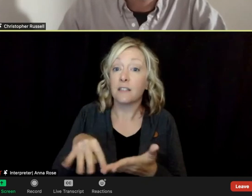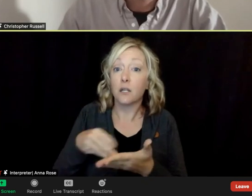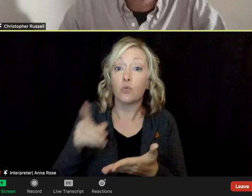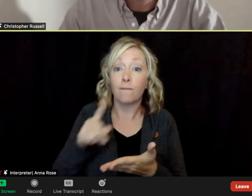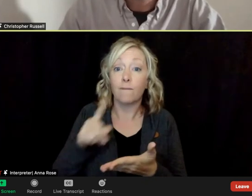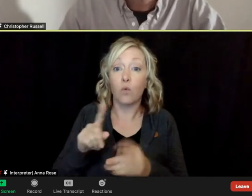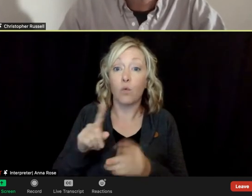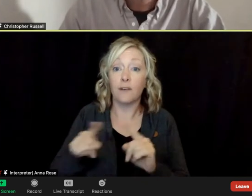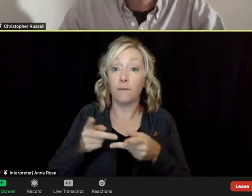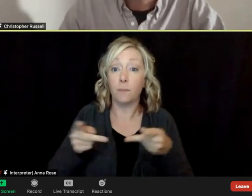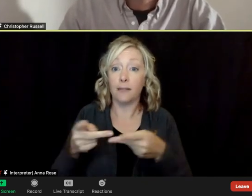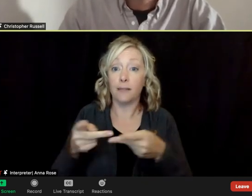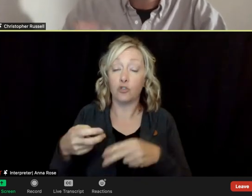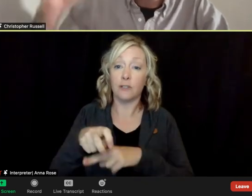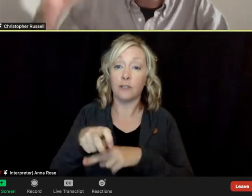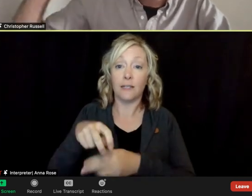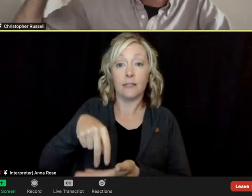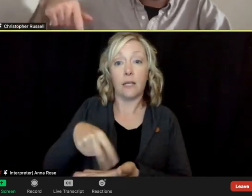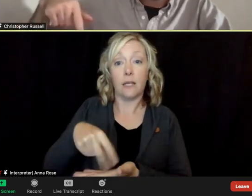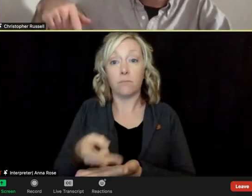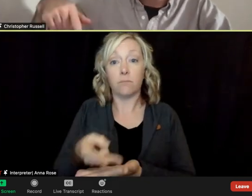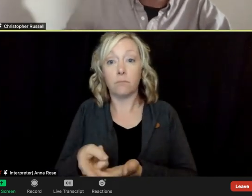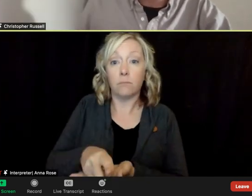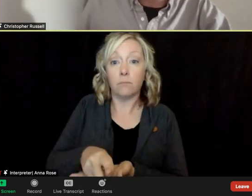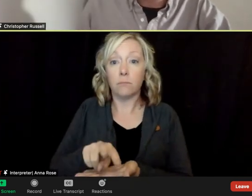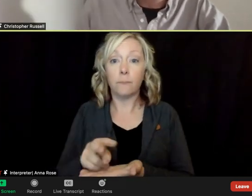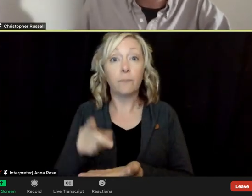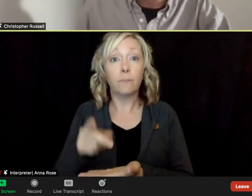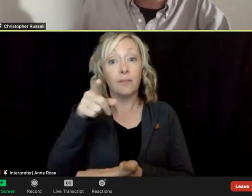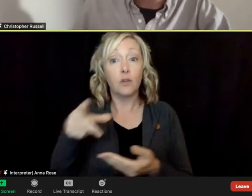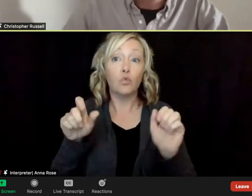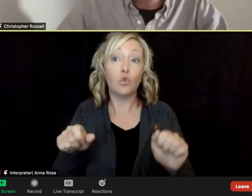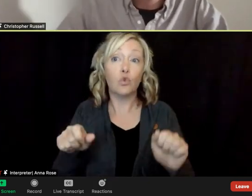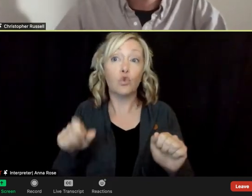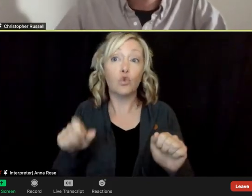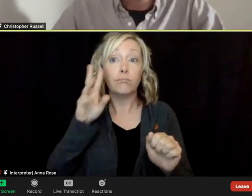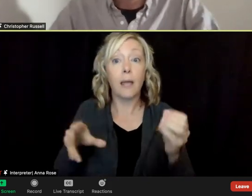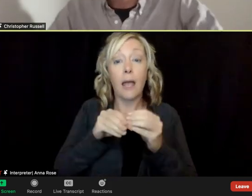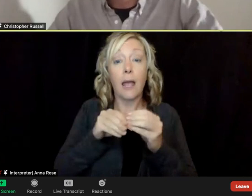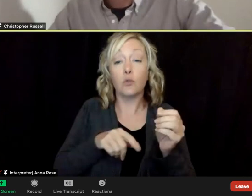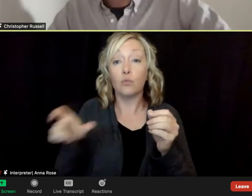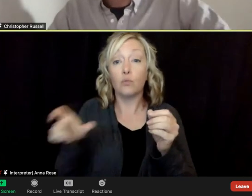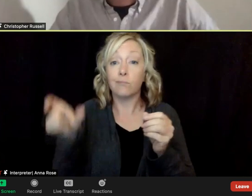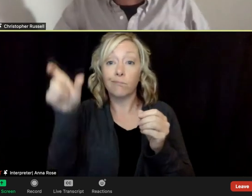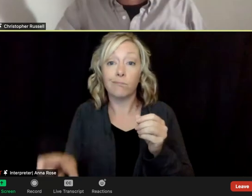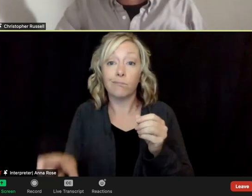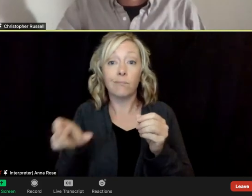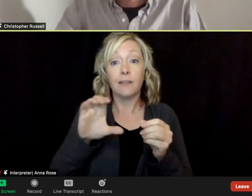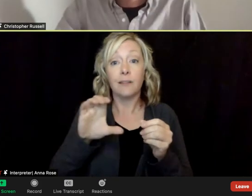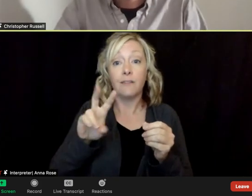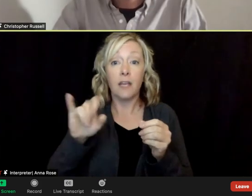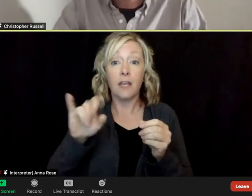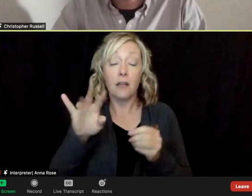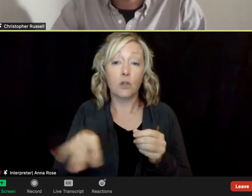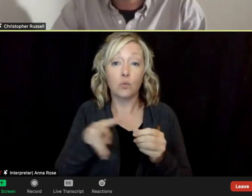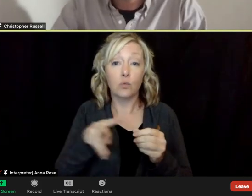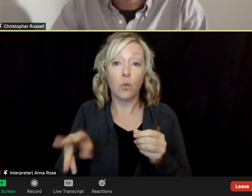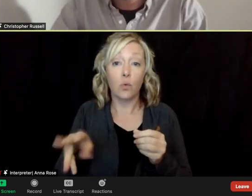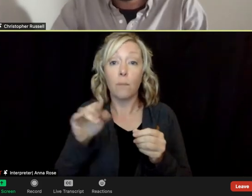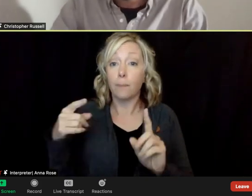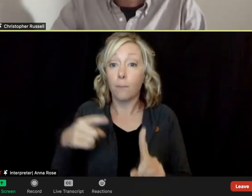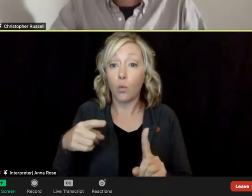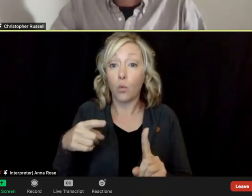to, you could even add this as a column onto the student's CVI schedule if you wanted to. But you're basically looking at the